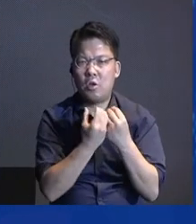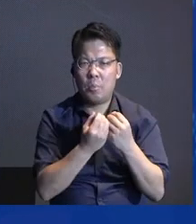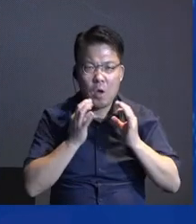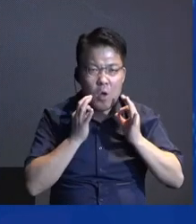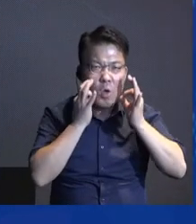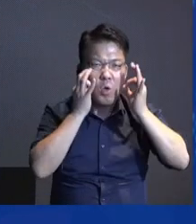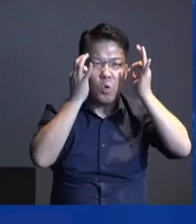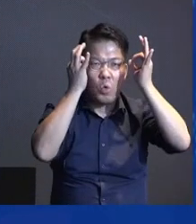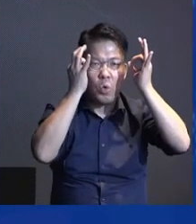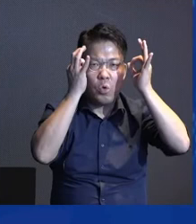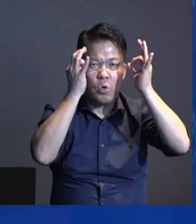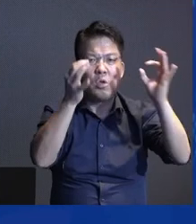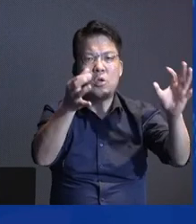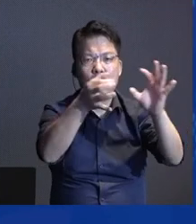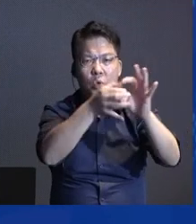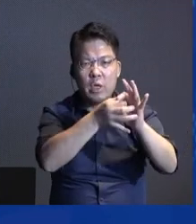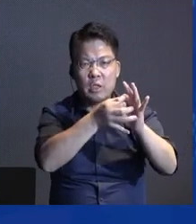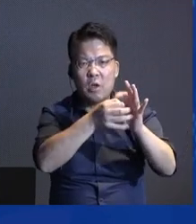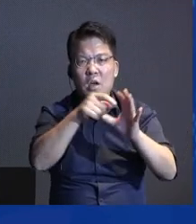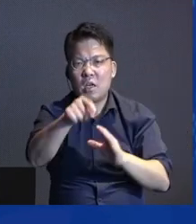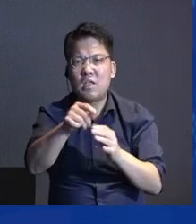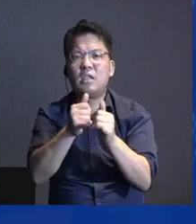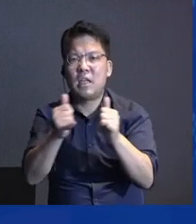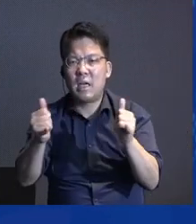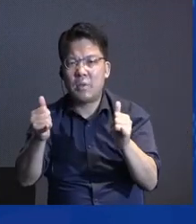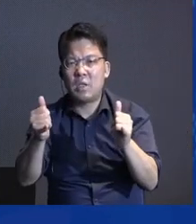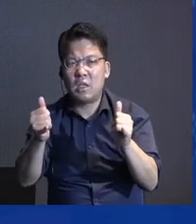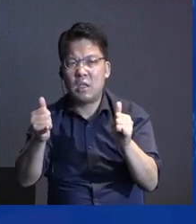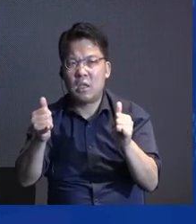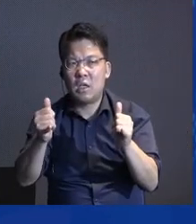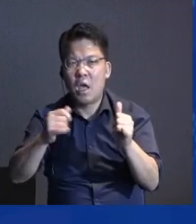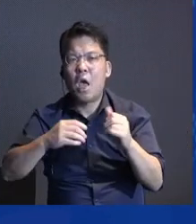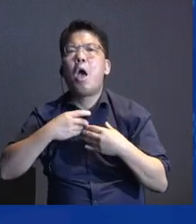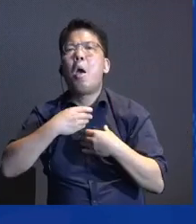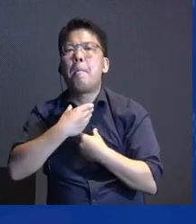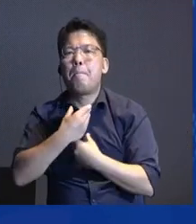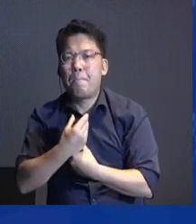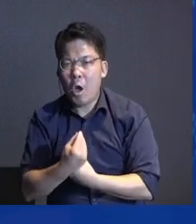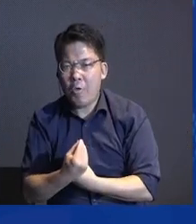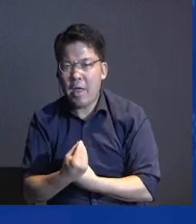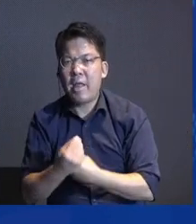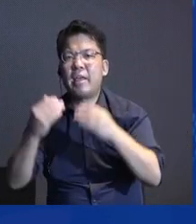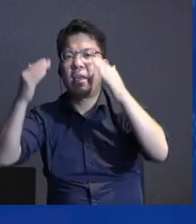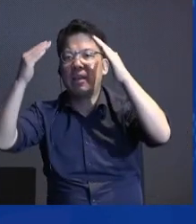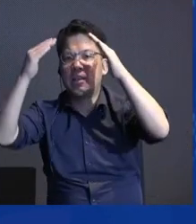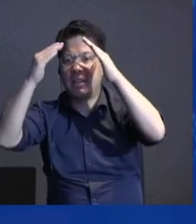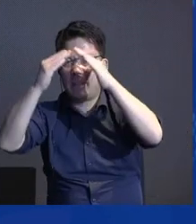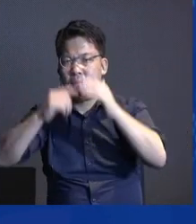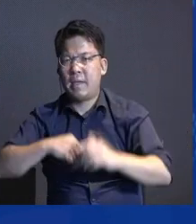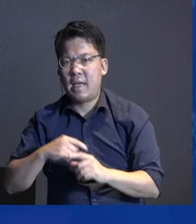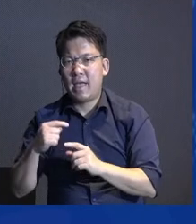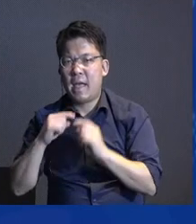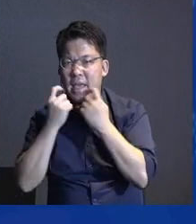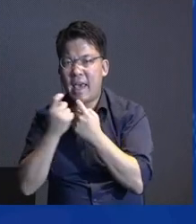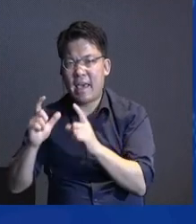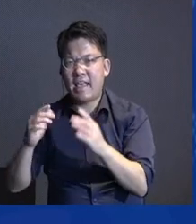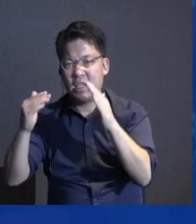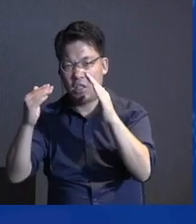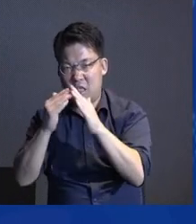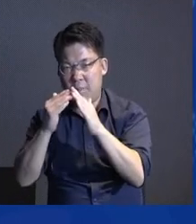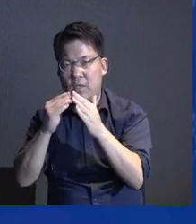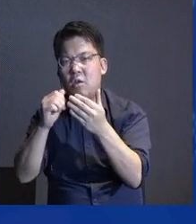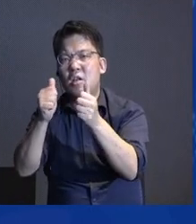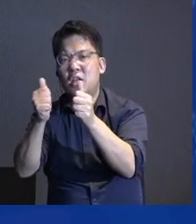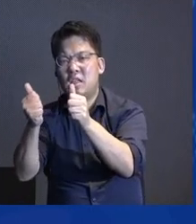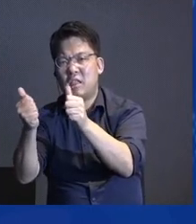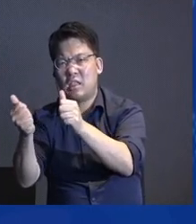Most Japanese want to die at home, but most people actually die in hospitals. In 2019,